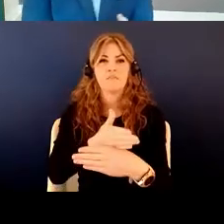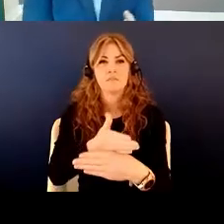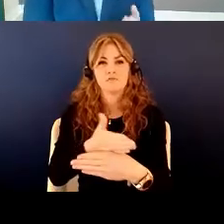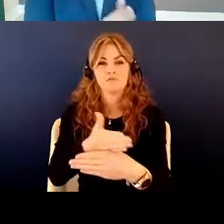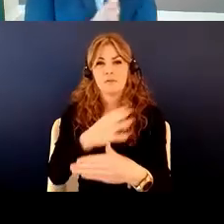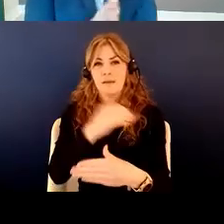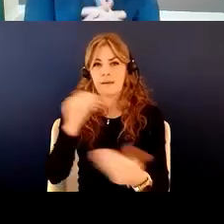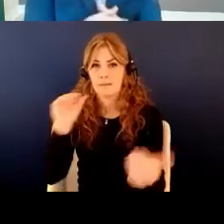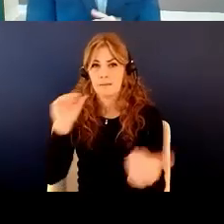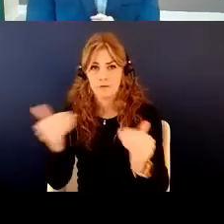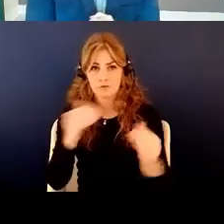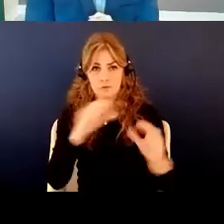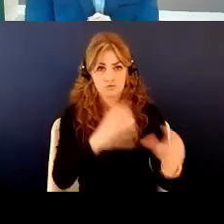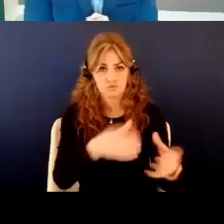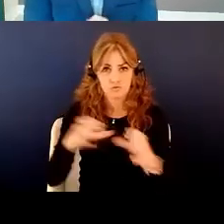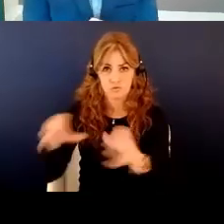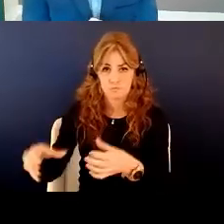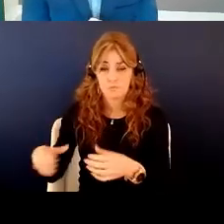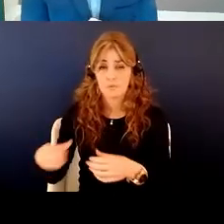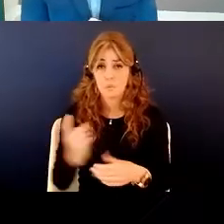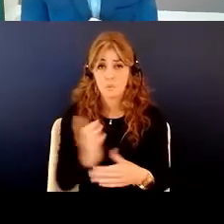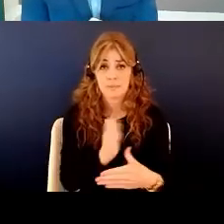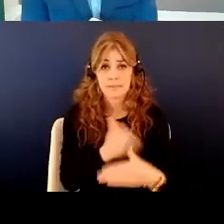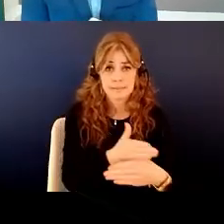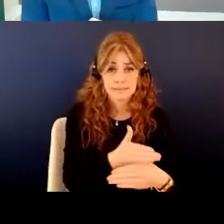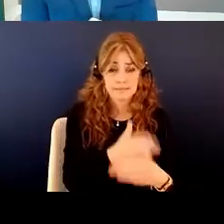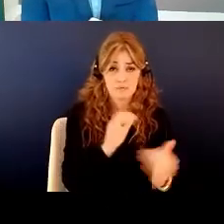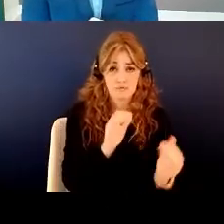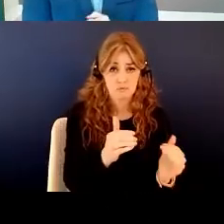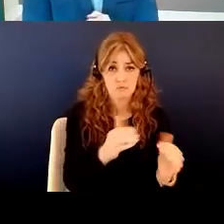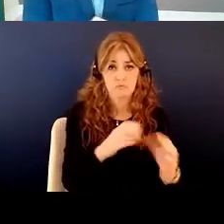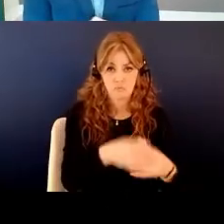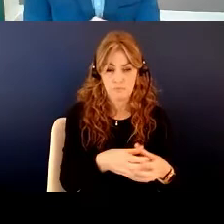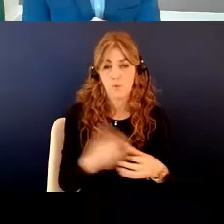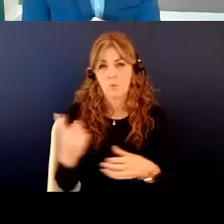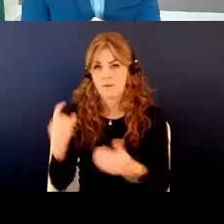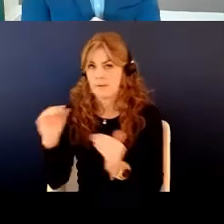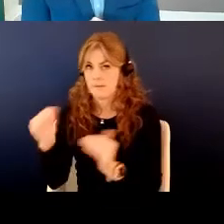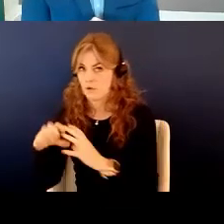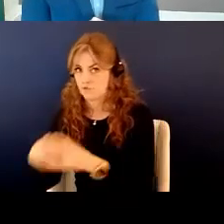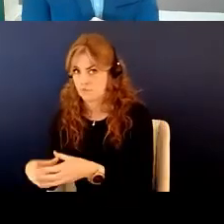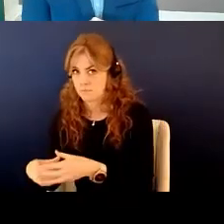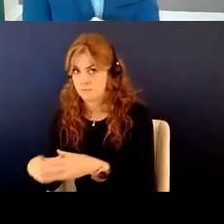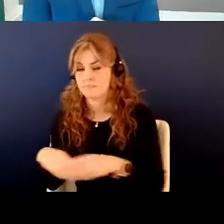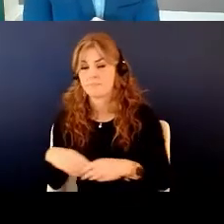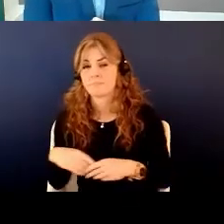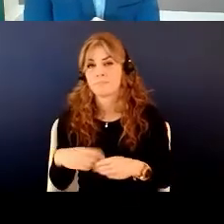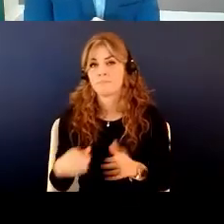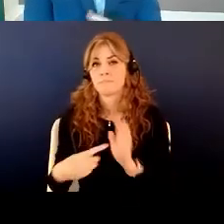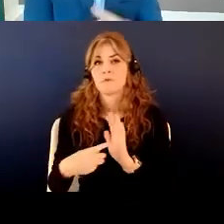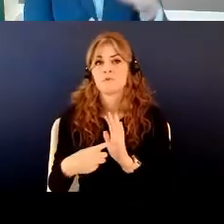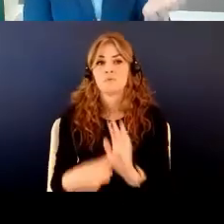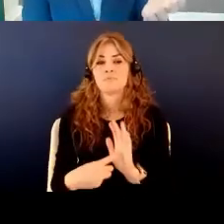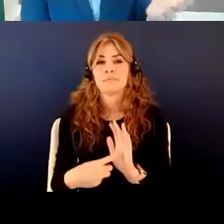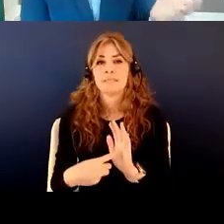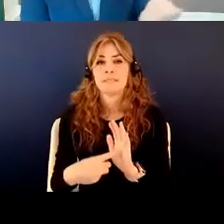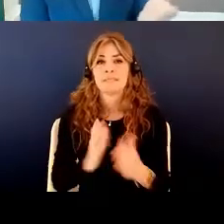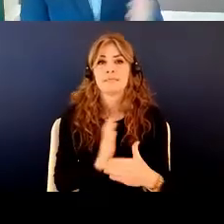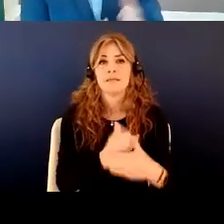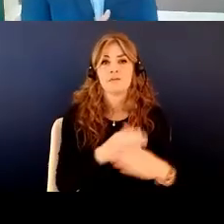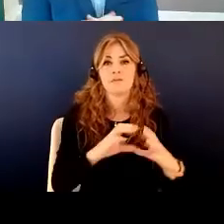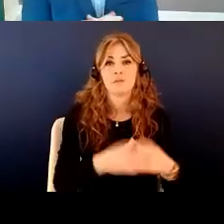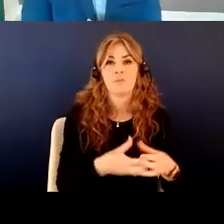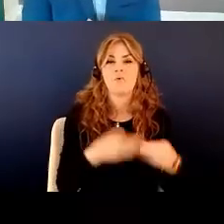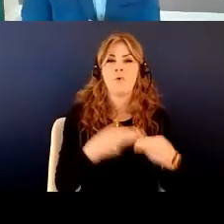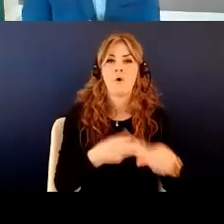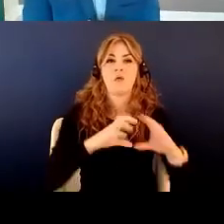example. There's one intervention group, one comparison group, and we could represent the intervention group with group one as